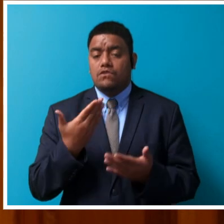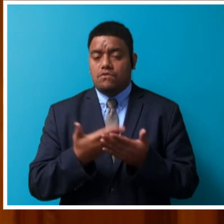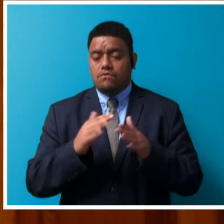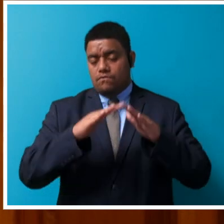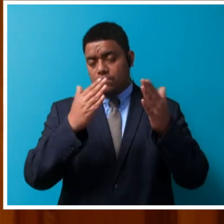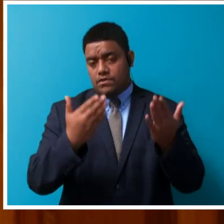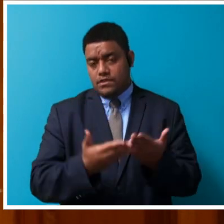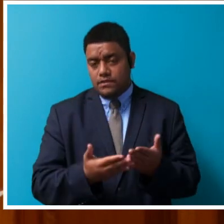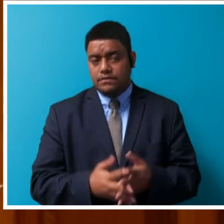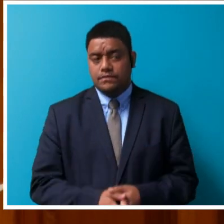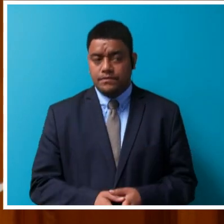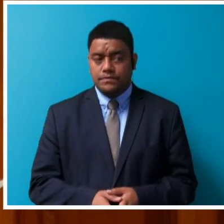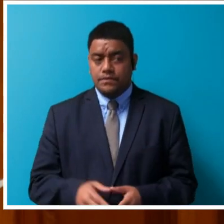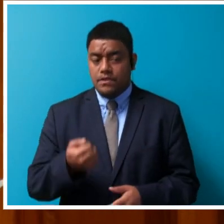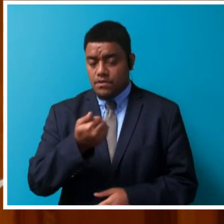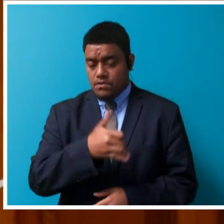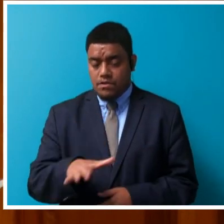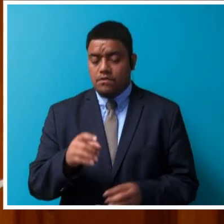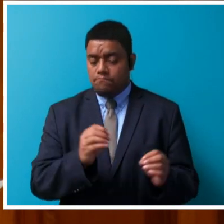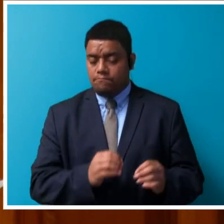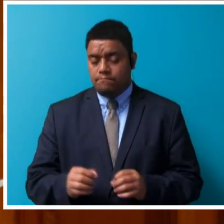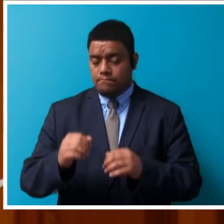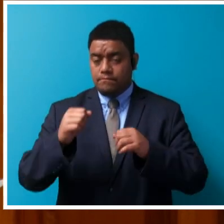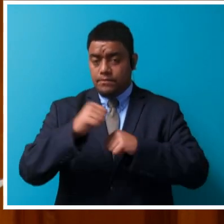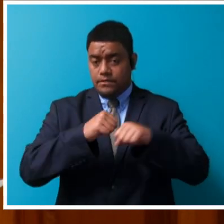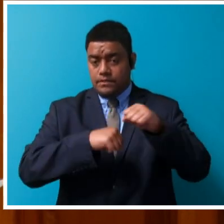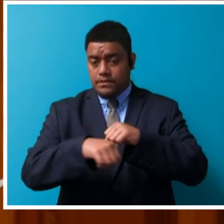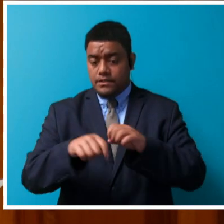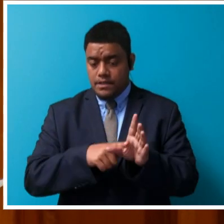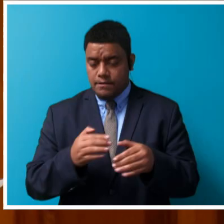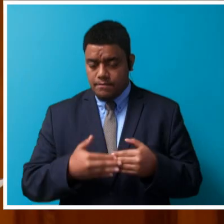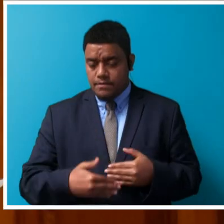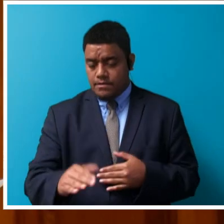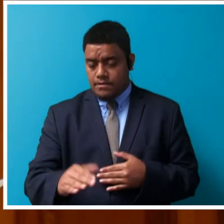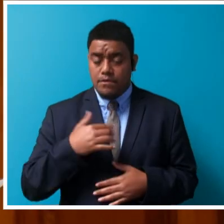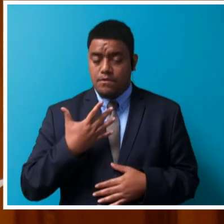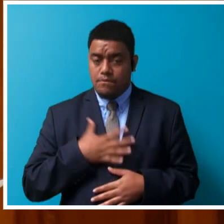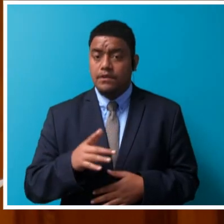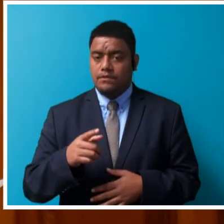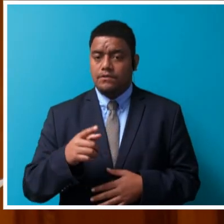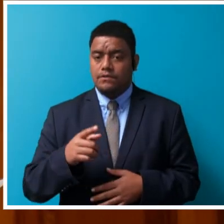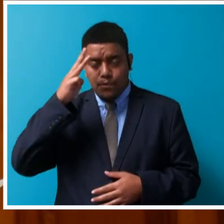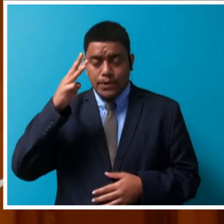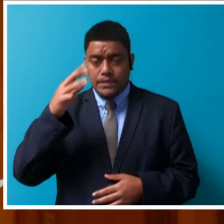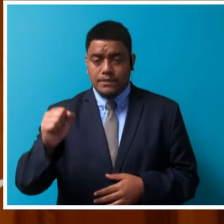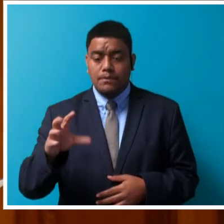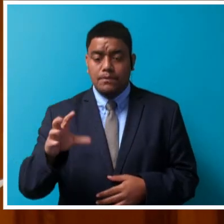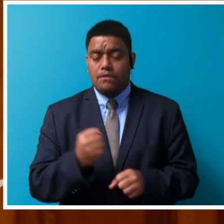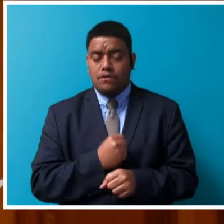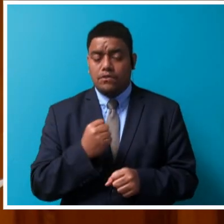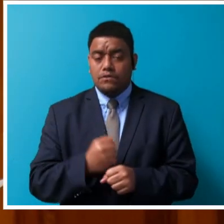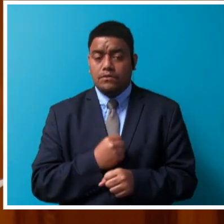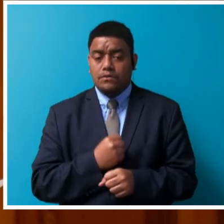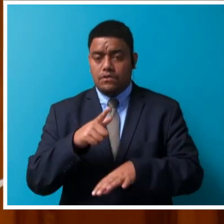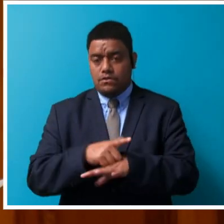stage. To ground our operational strategy for the year ahead, I have to turn to the timeless wisdom of the Gospel according to